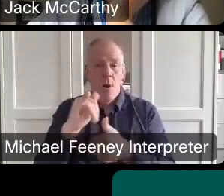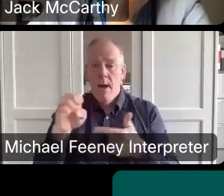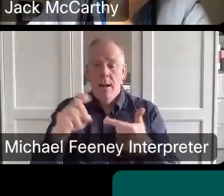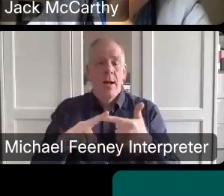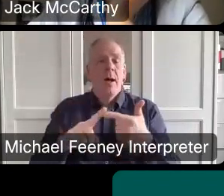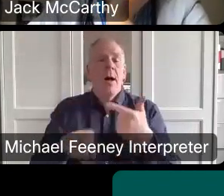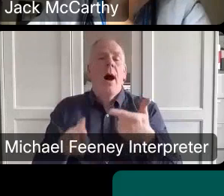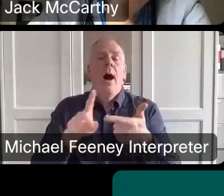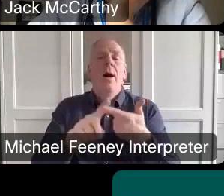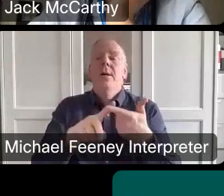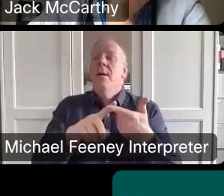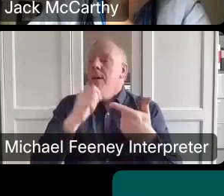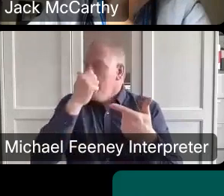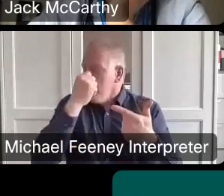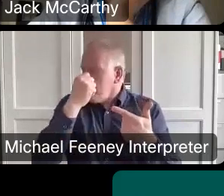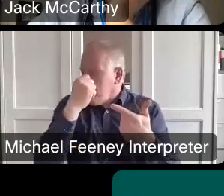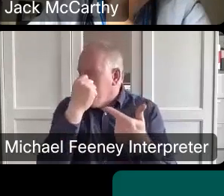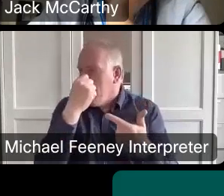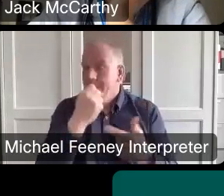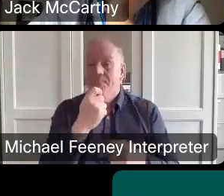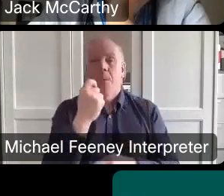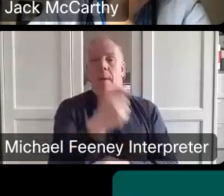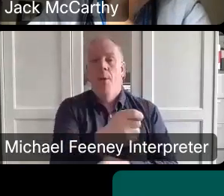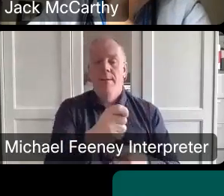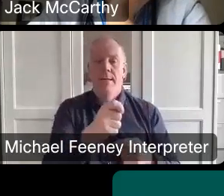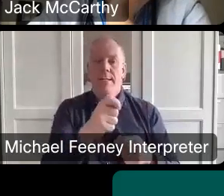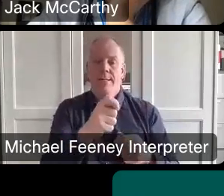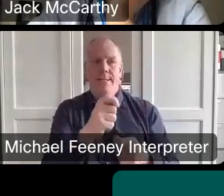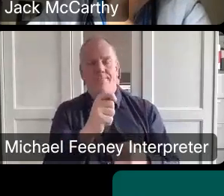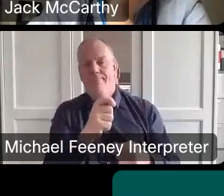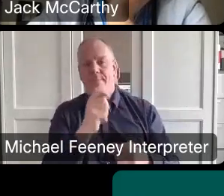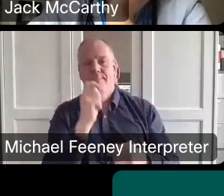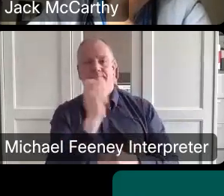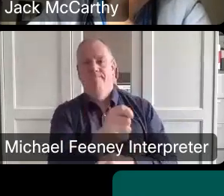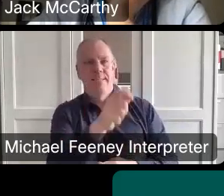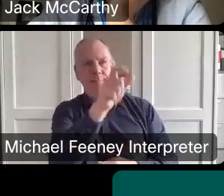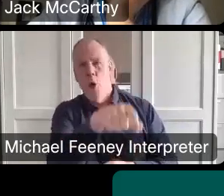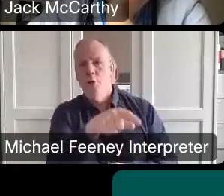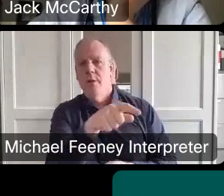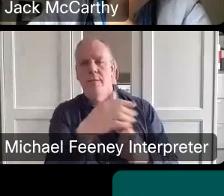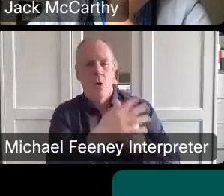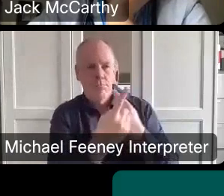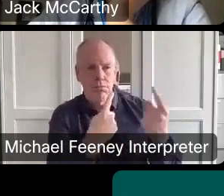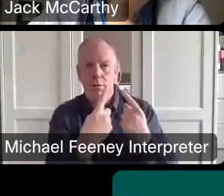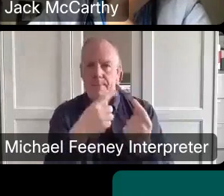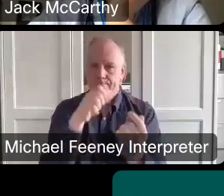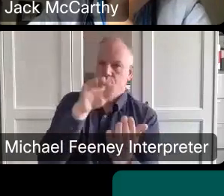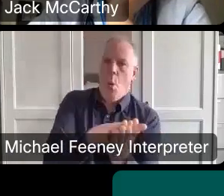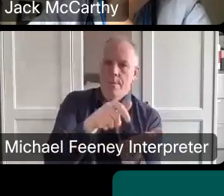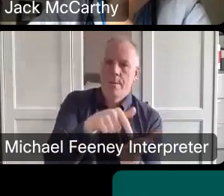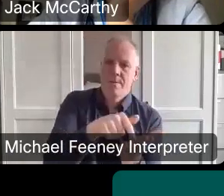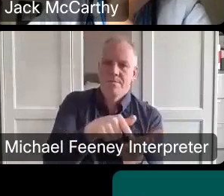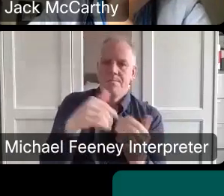that official appointment of the designated person. So that appointment is done in writing, and it's kept on record by the service